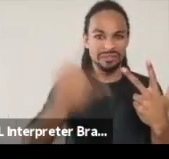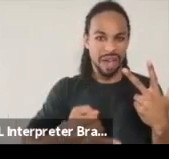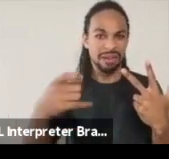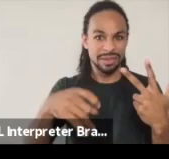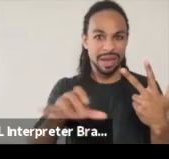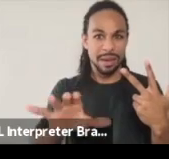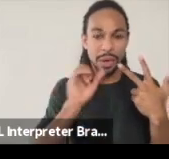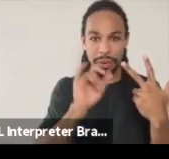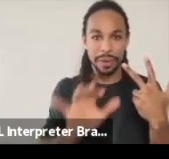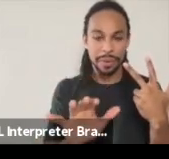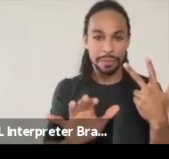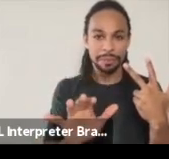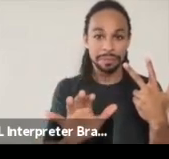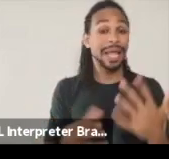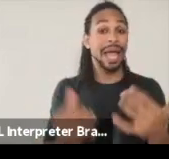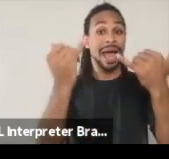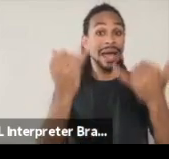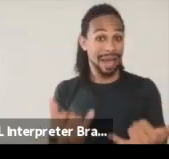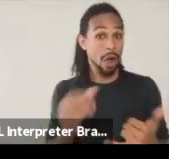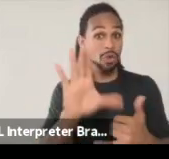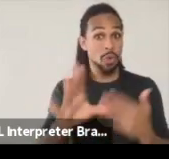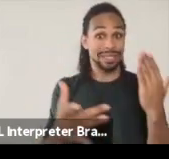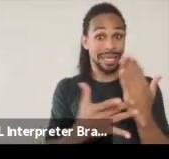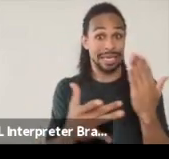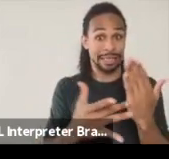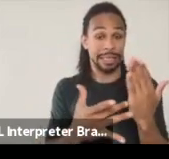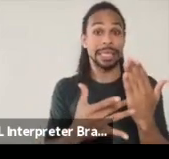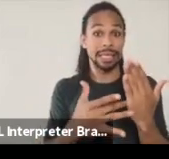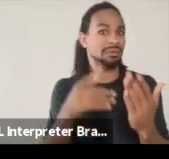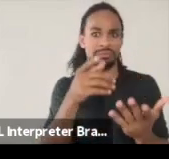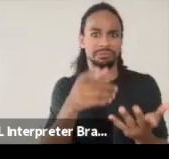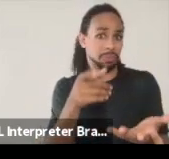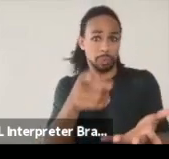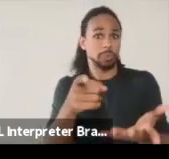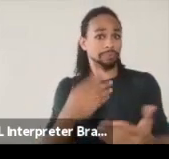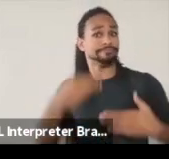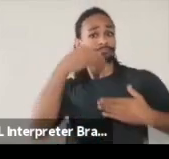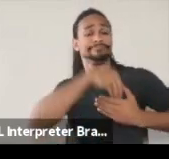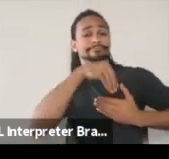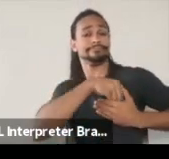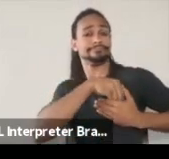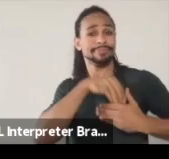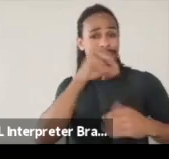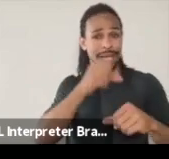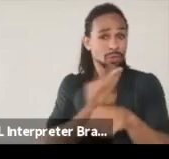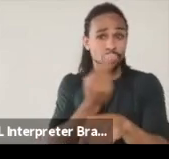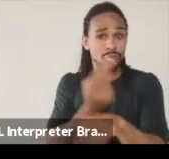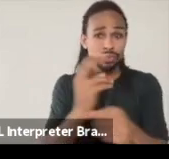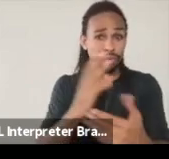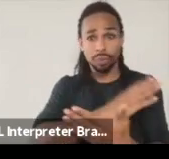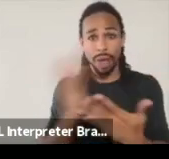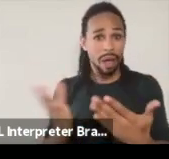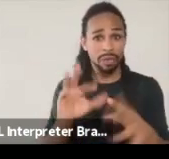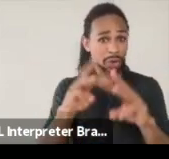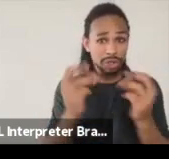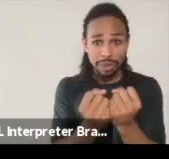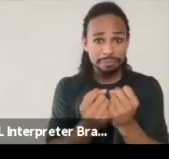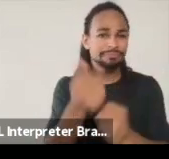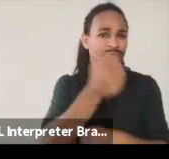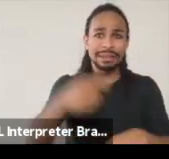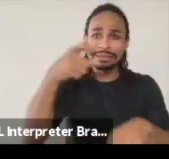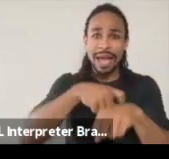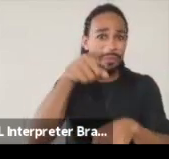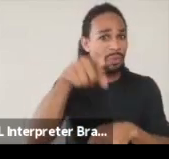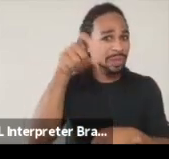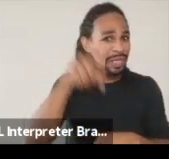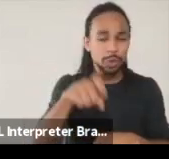And I invite you to take that technique on with you, use it throughout this workshop and throughout the conference, anytime you just need to be in your body